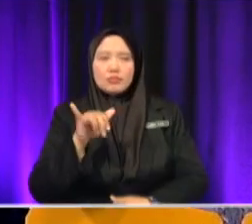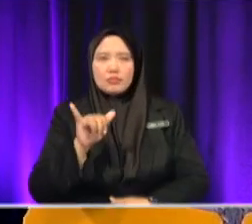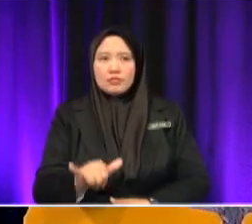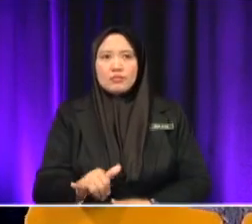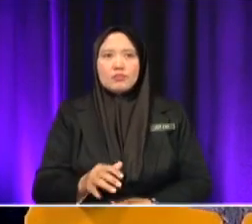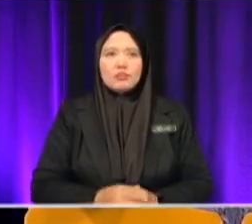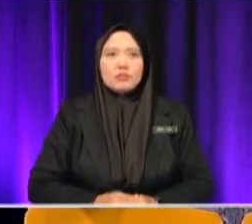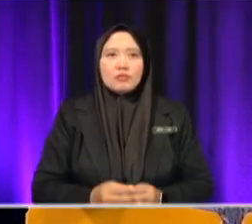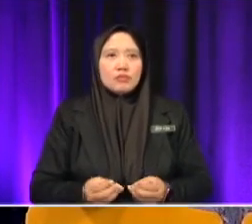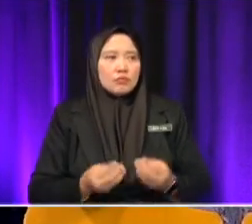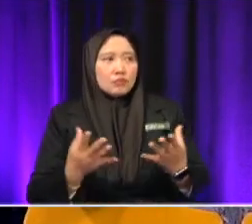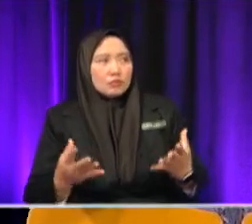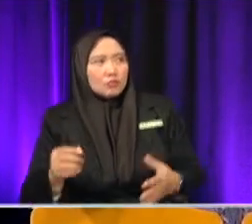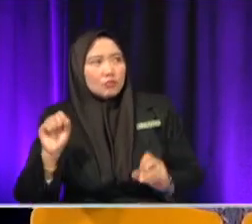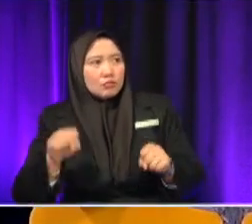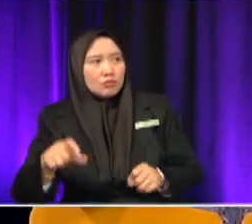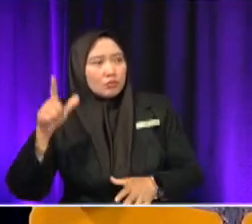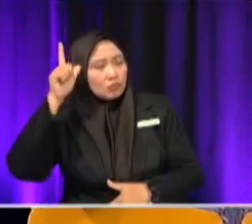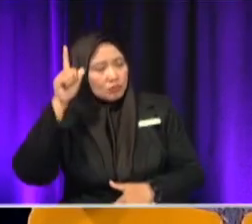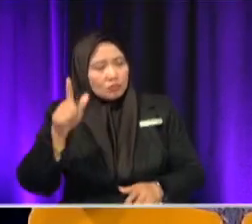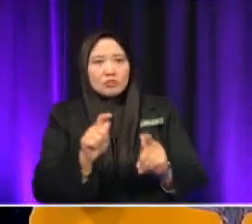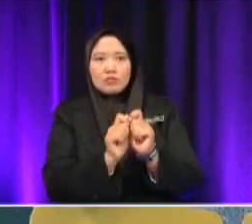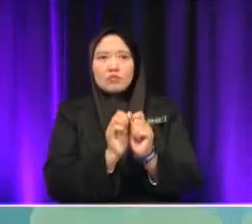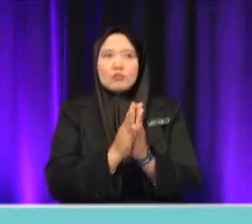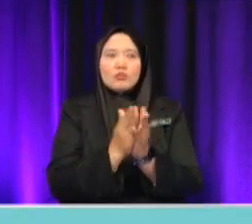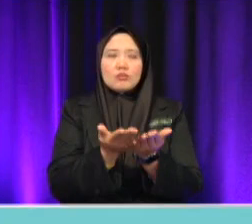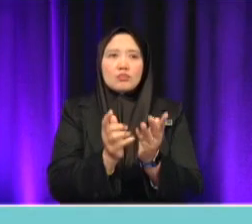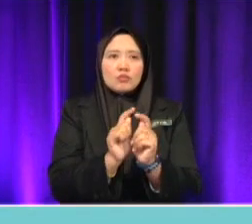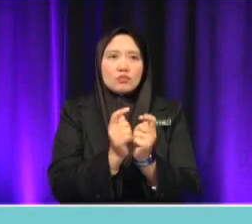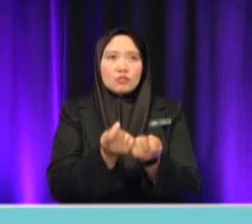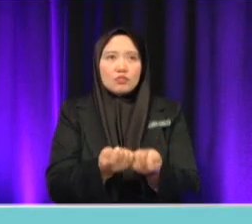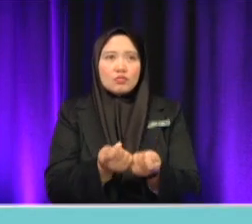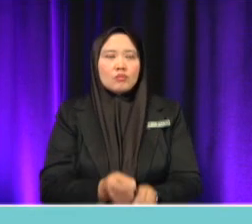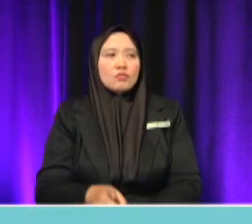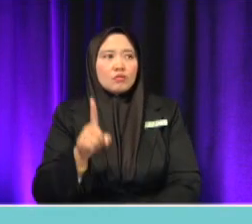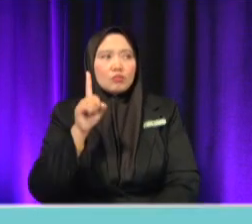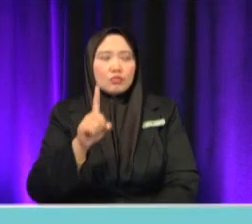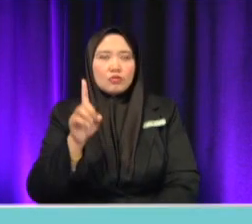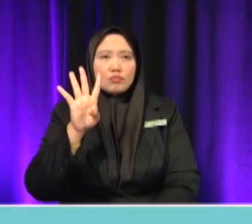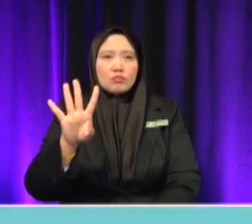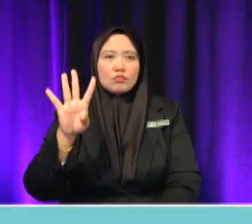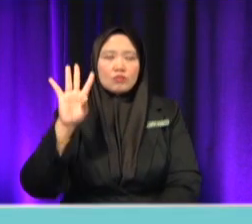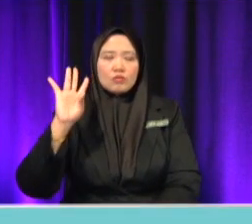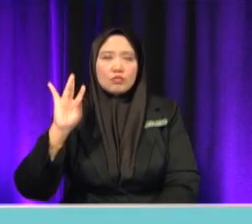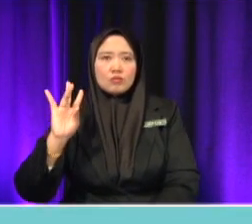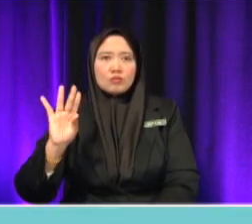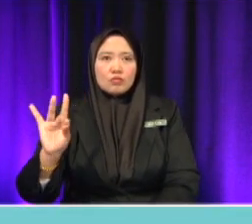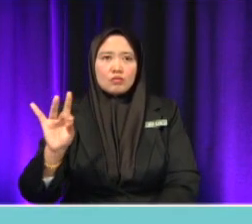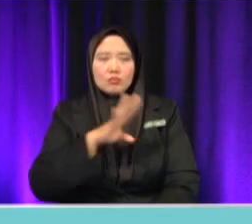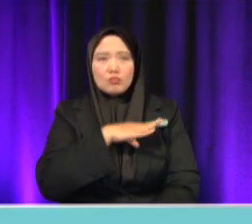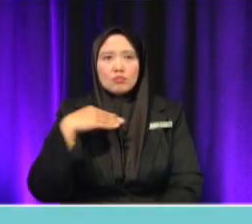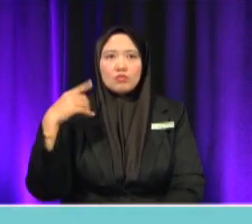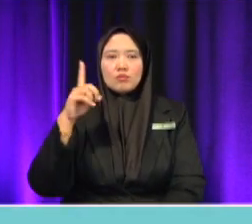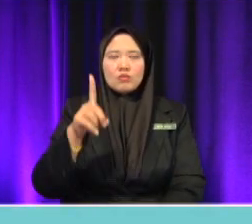at home, you can refer to your textbook, pages 148 and 149. Okay, we have